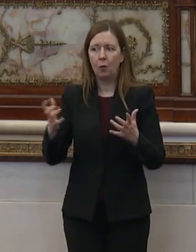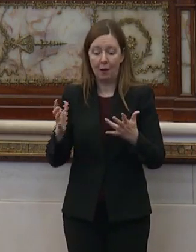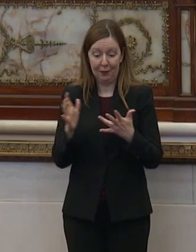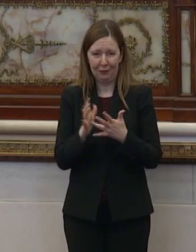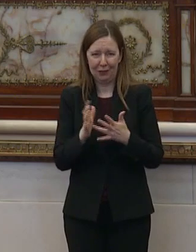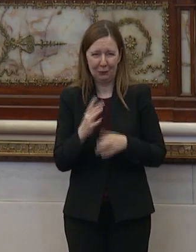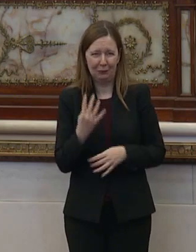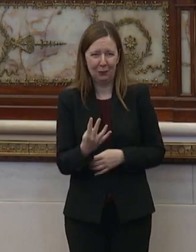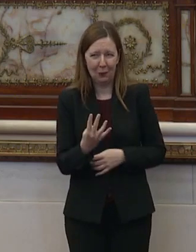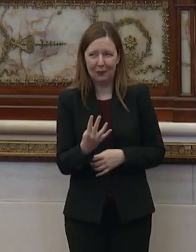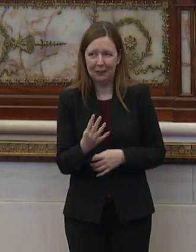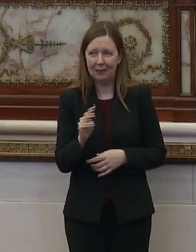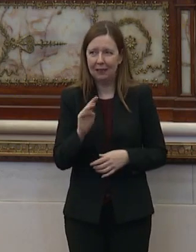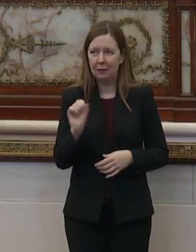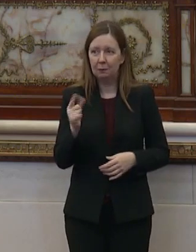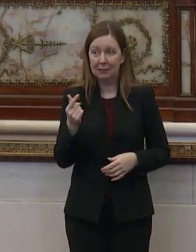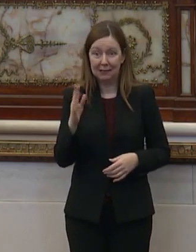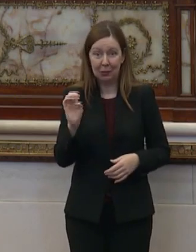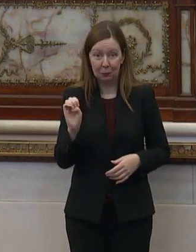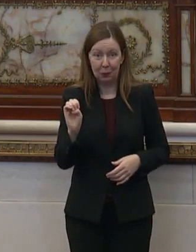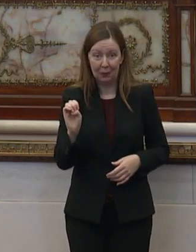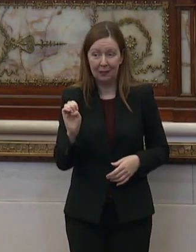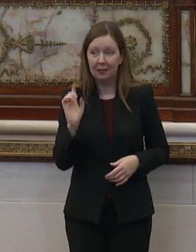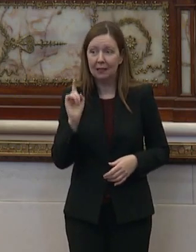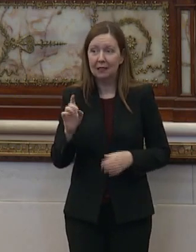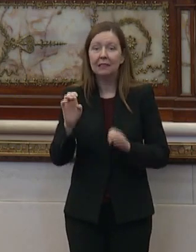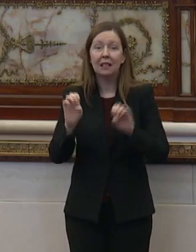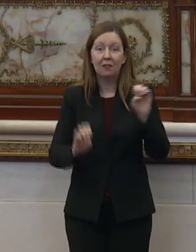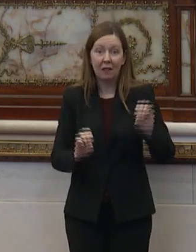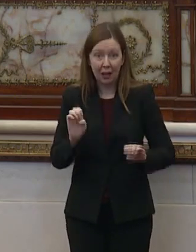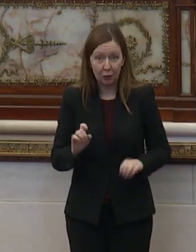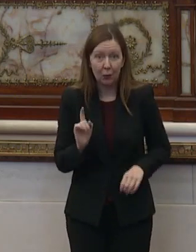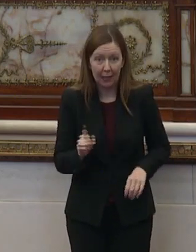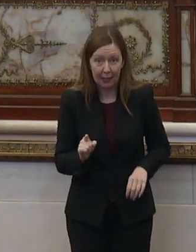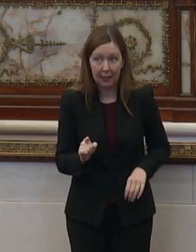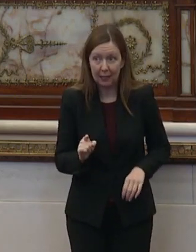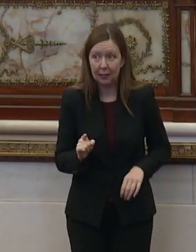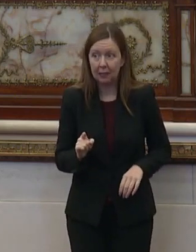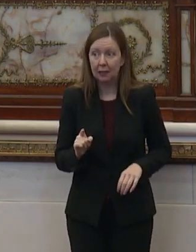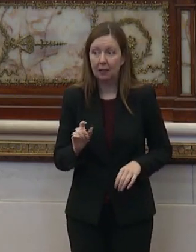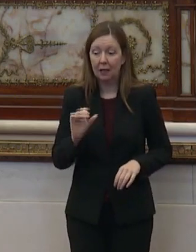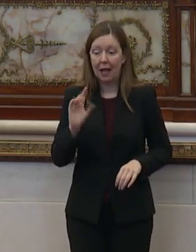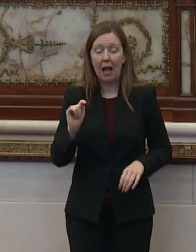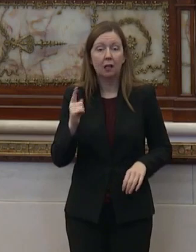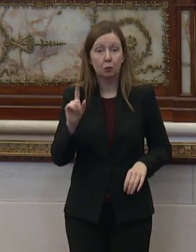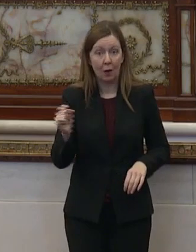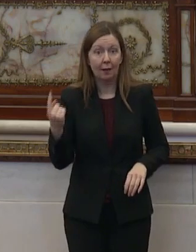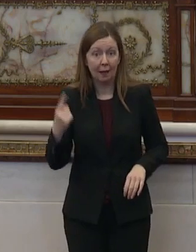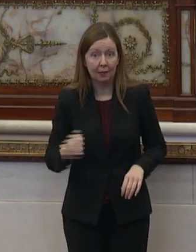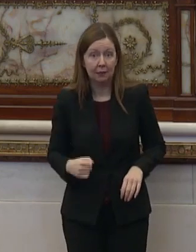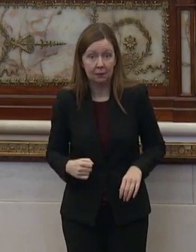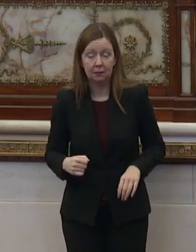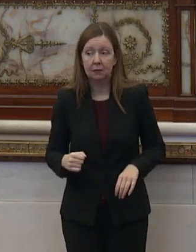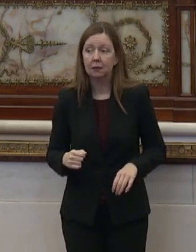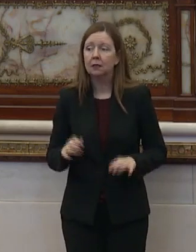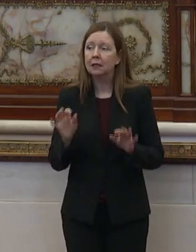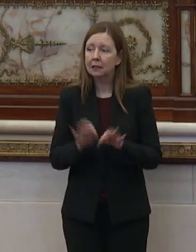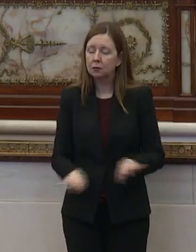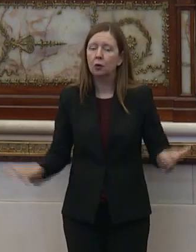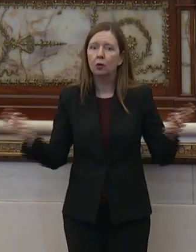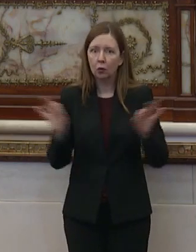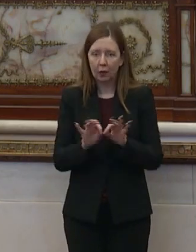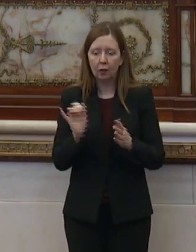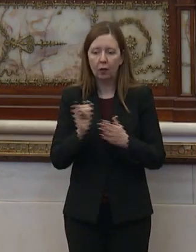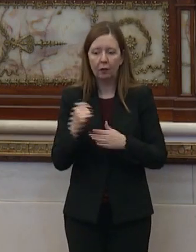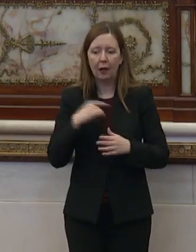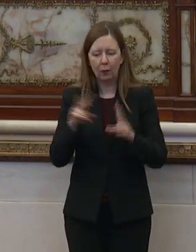4, Ms. Gilmore, is evaluating Act 111. It is critical